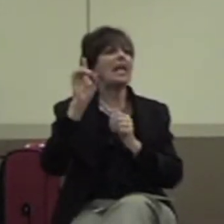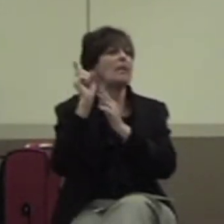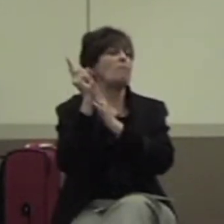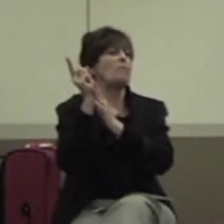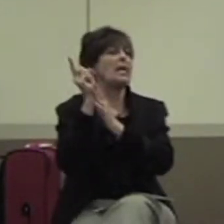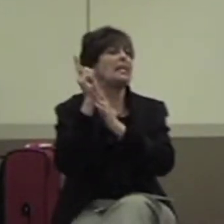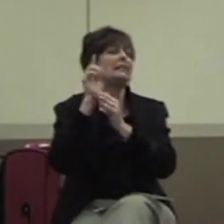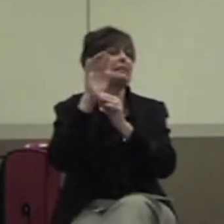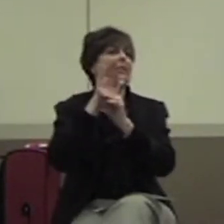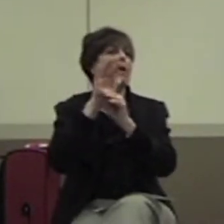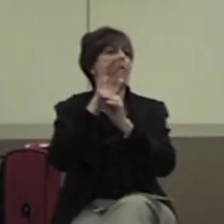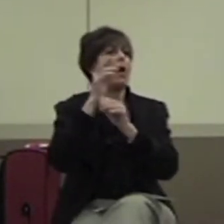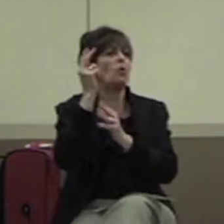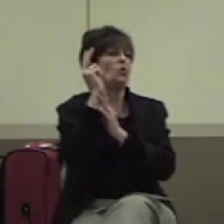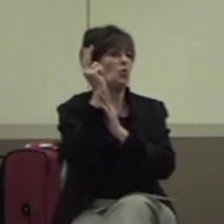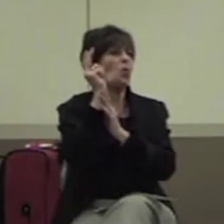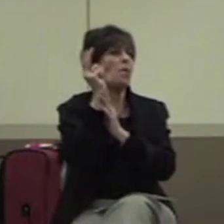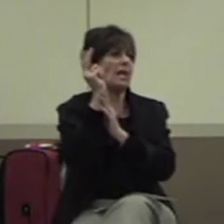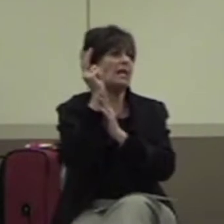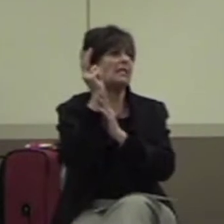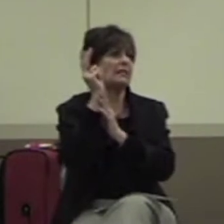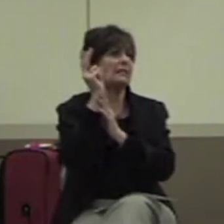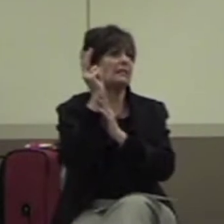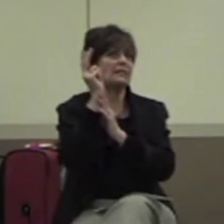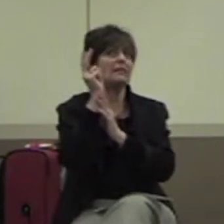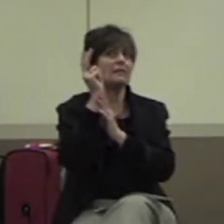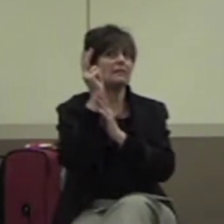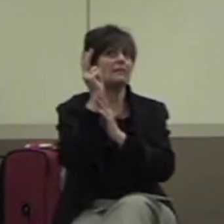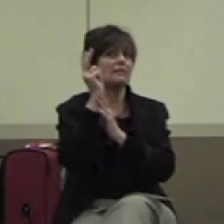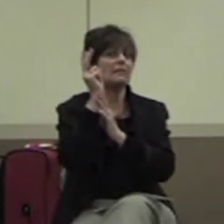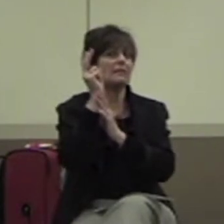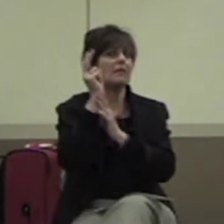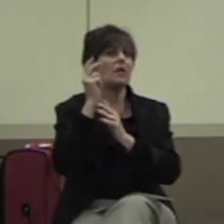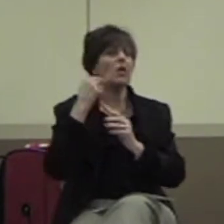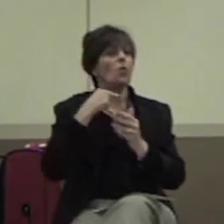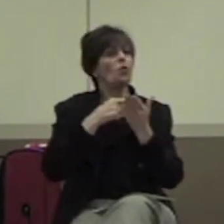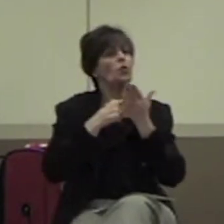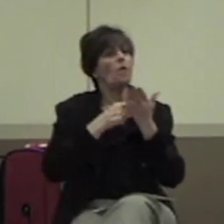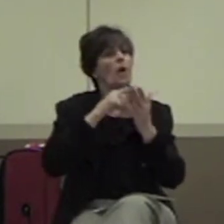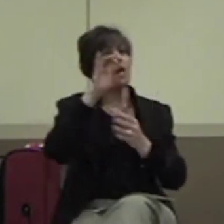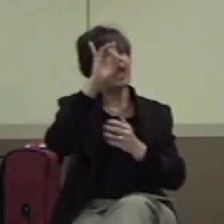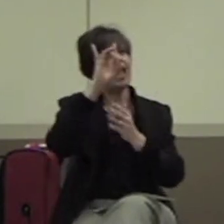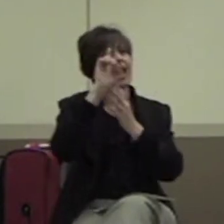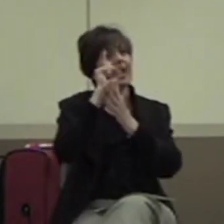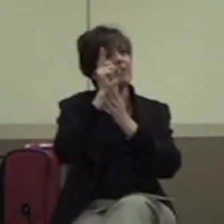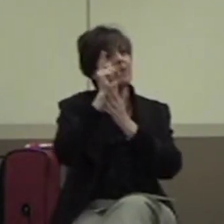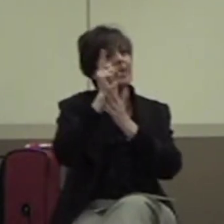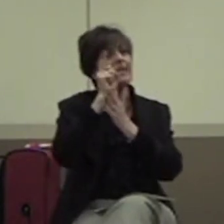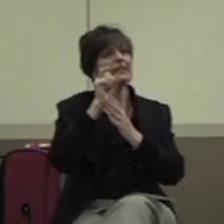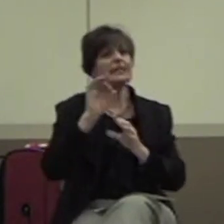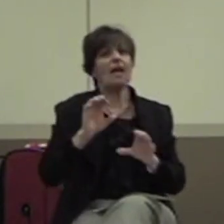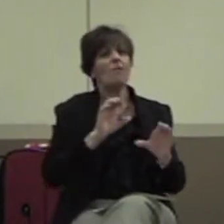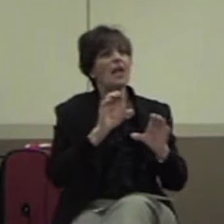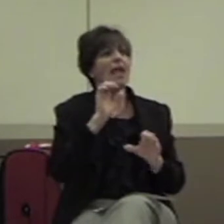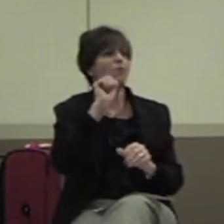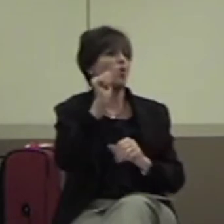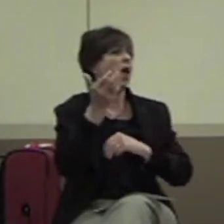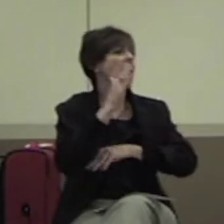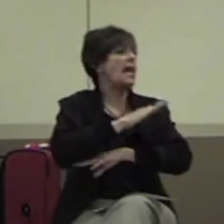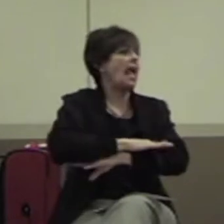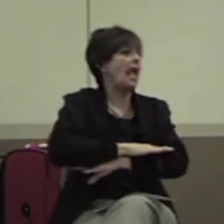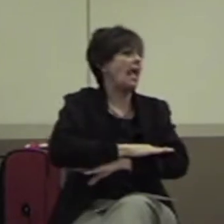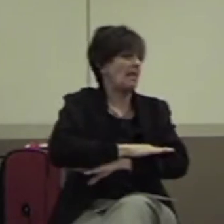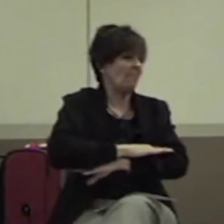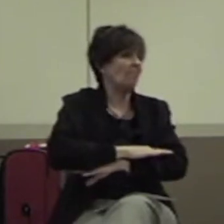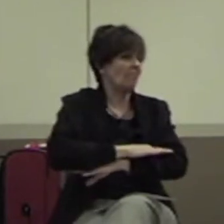1.78 minutes, about 2 minutes. Gosh, we're talking about 8 minutes of behavior per